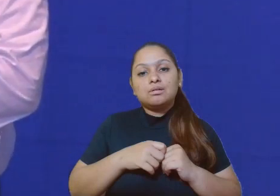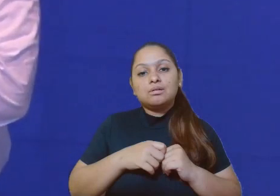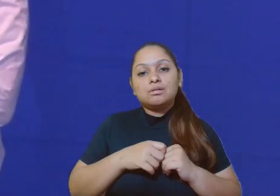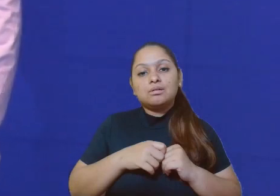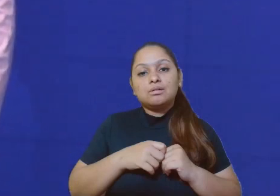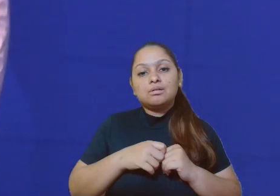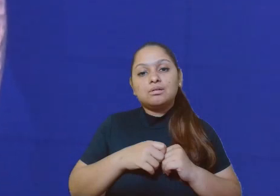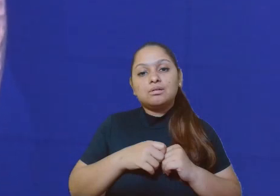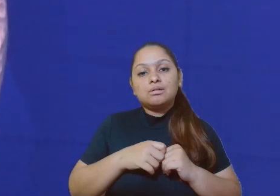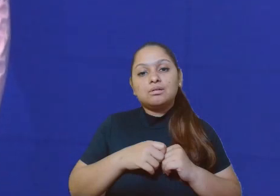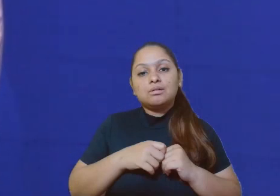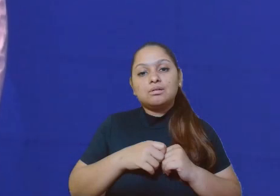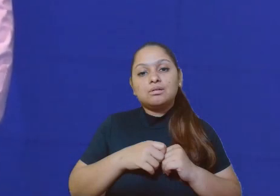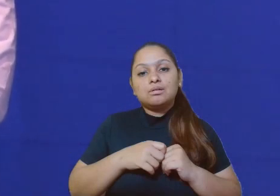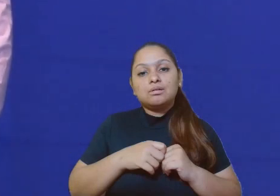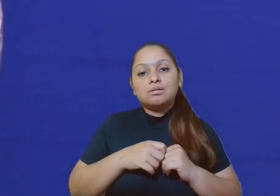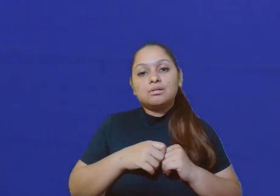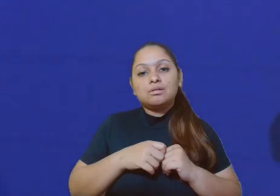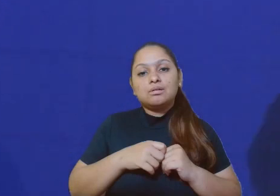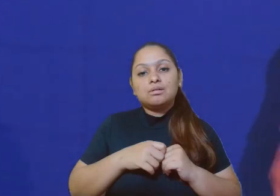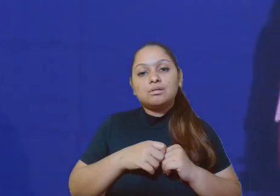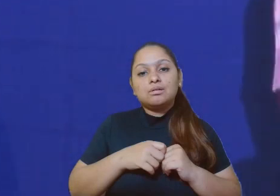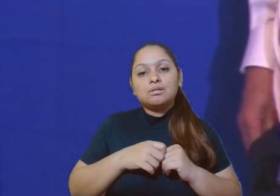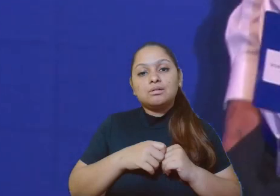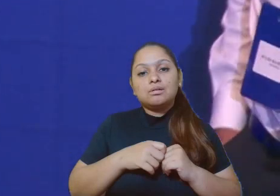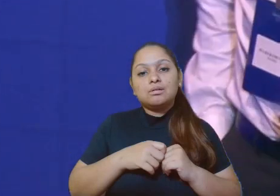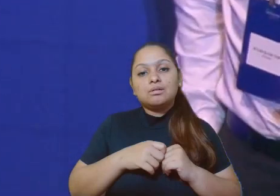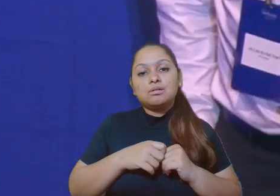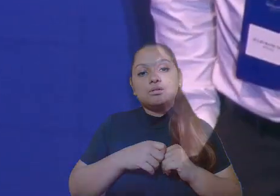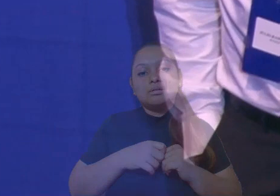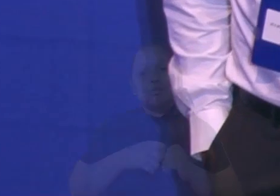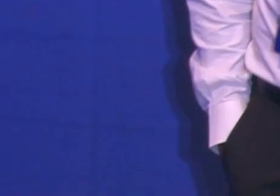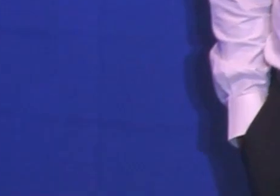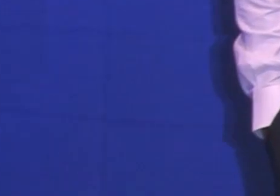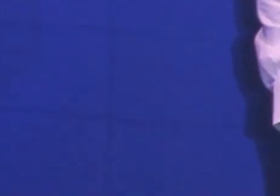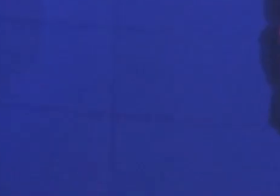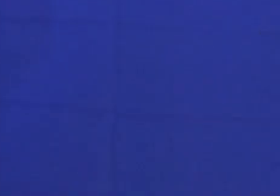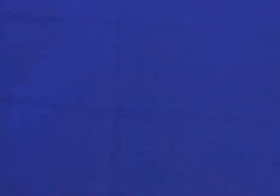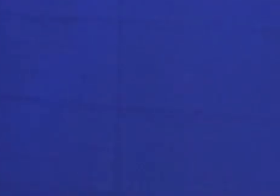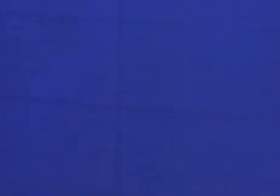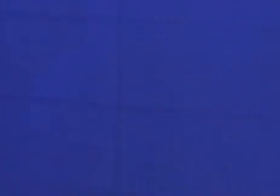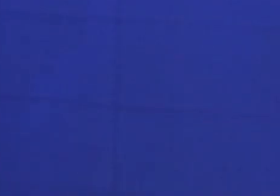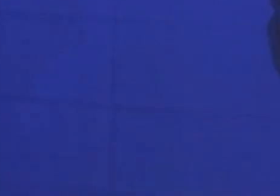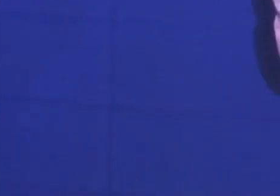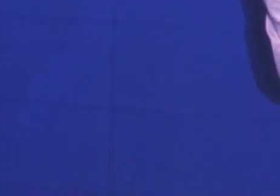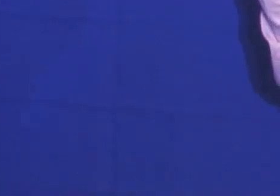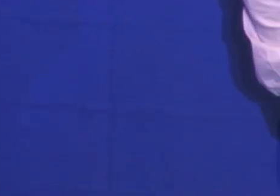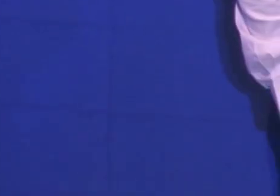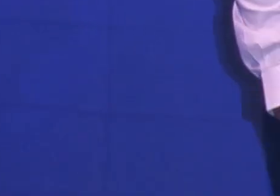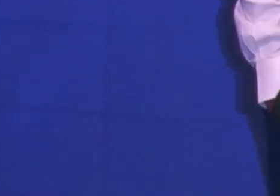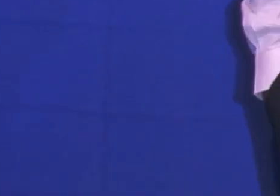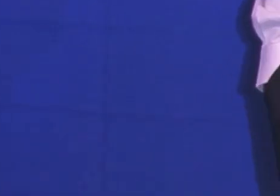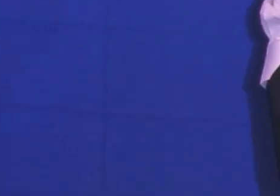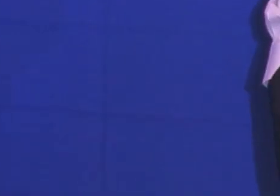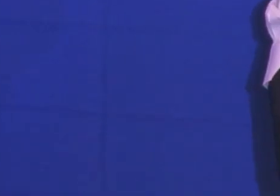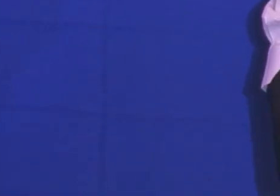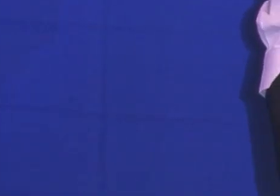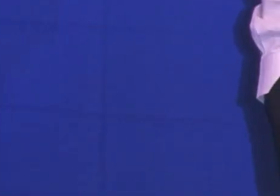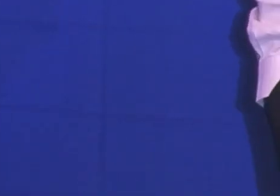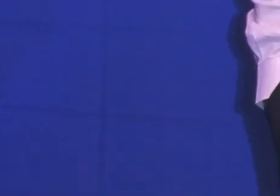so well-defined knowledge and you need a lab that is related to